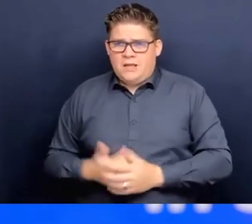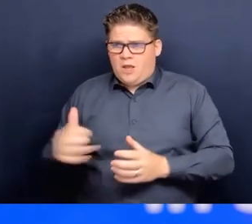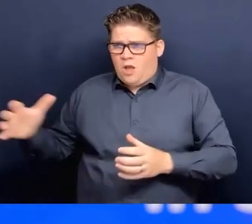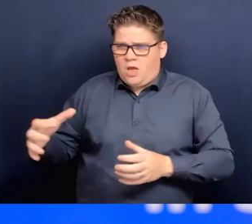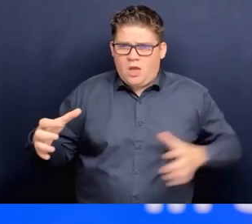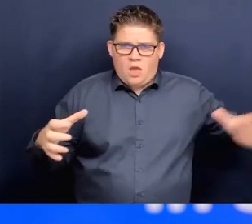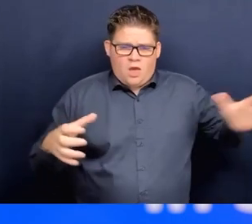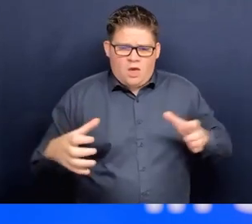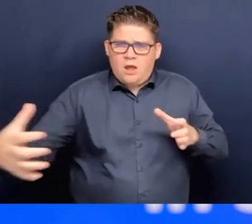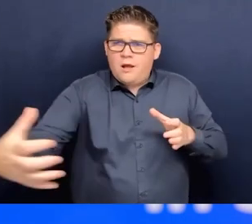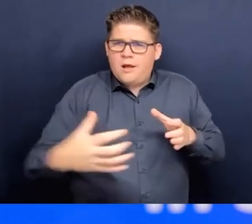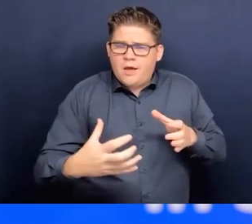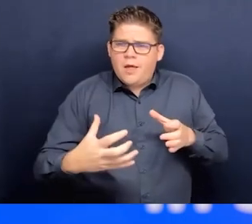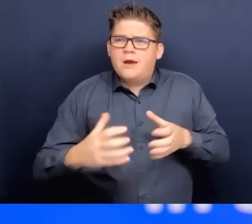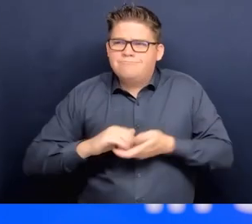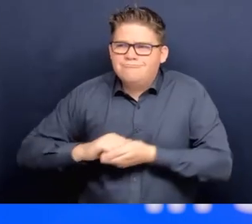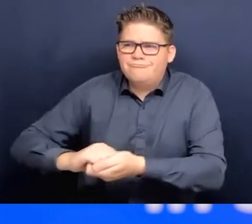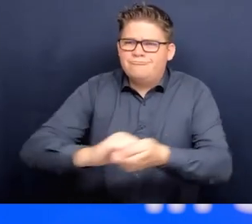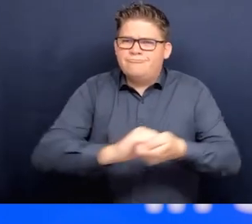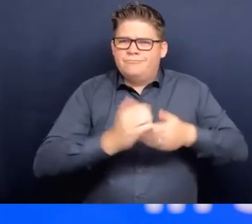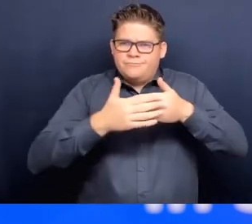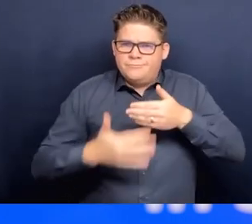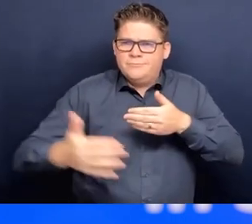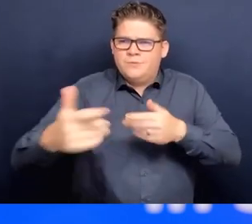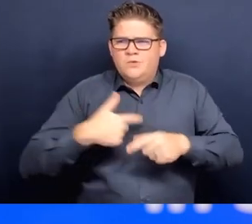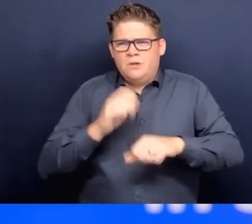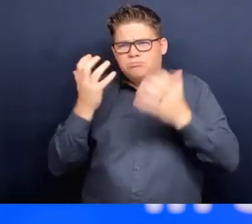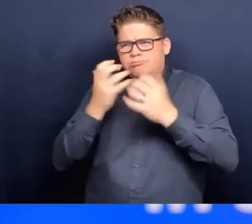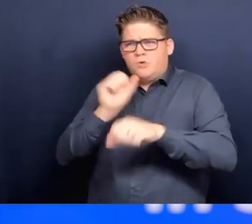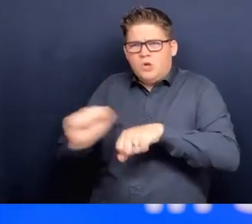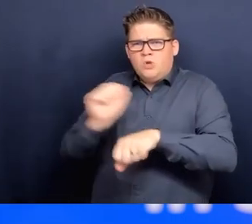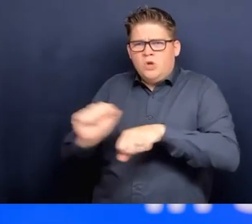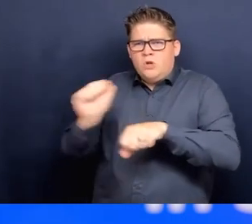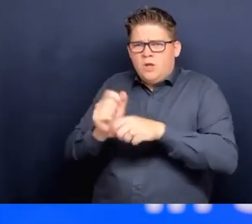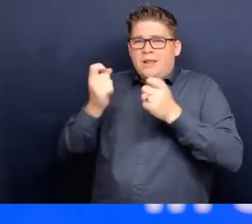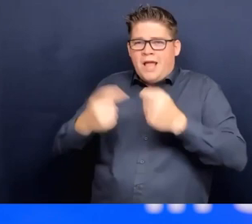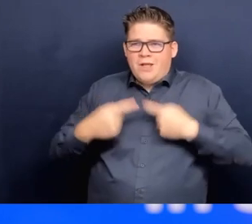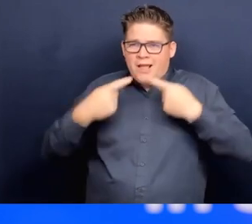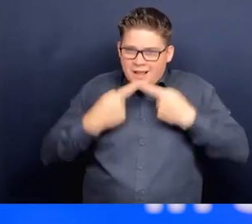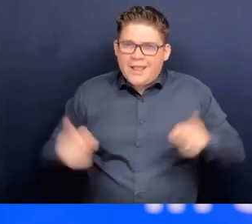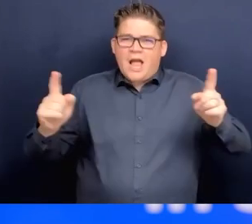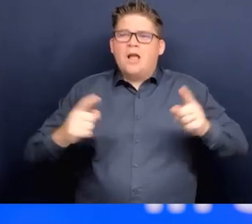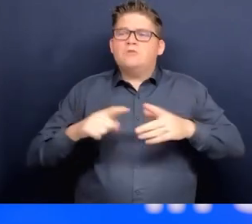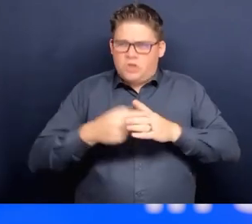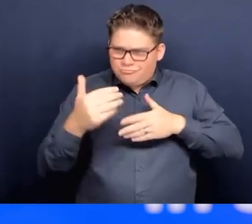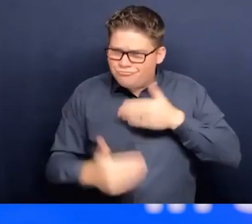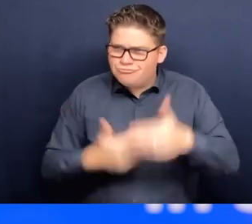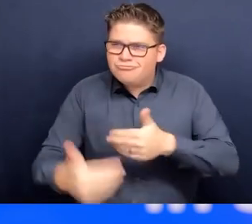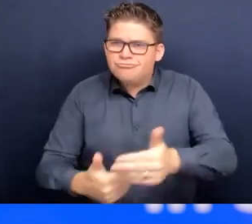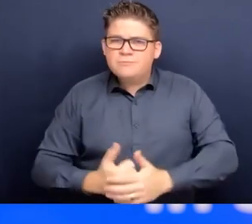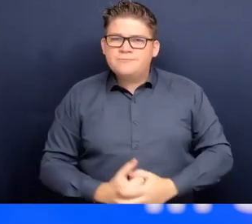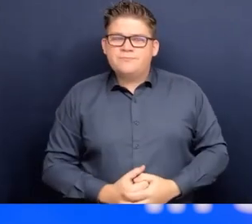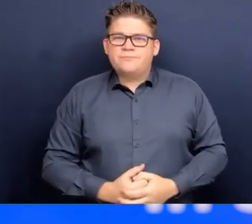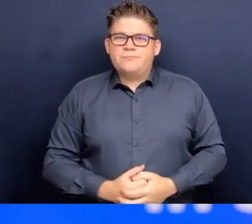Health Authority, we've been hard at work building toward this vision. Today's announcement is another important milestone